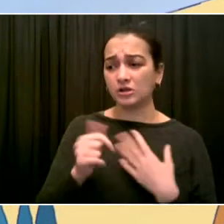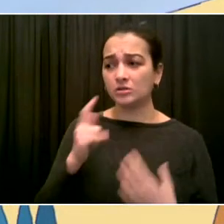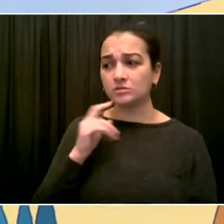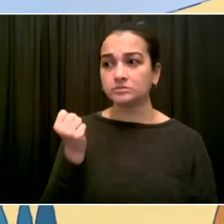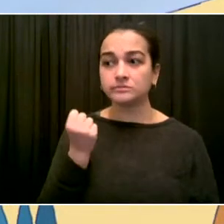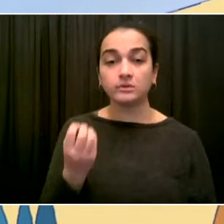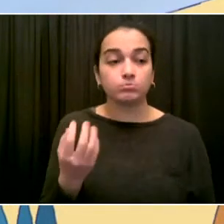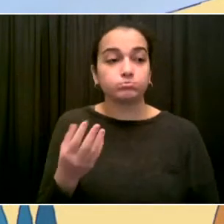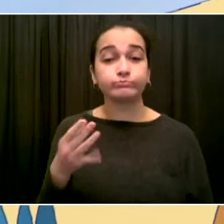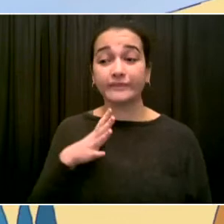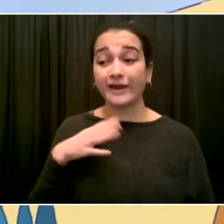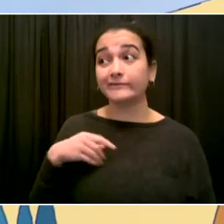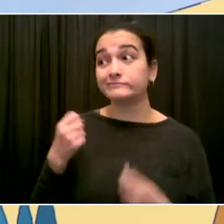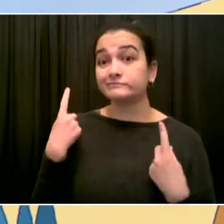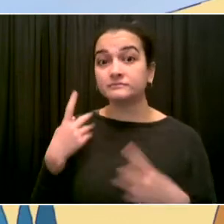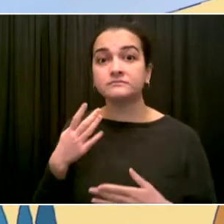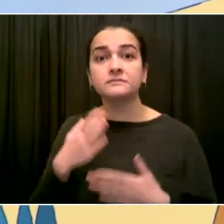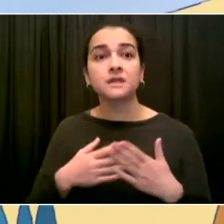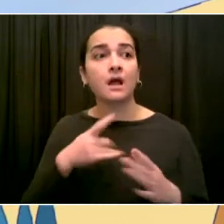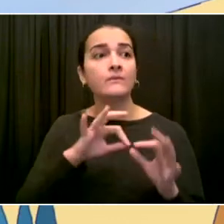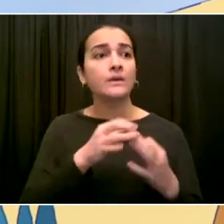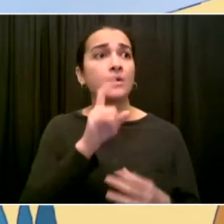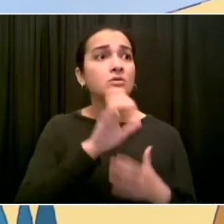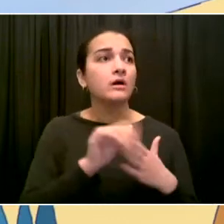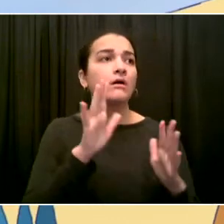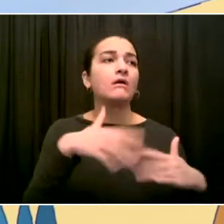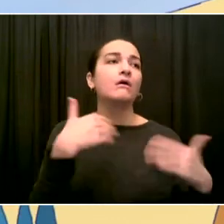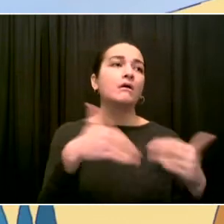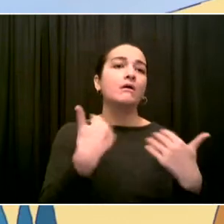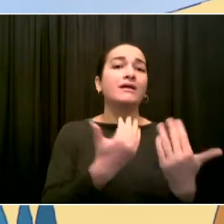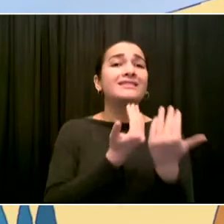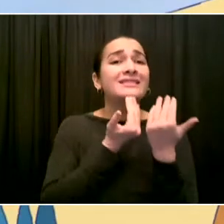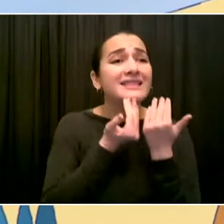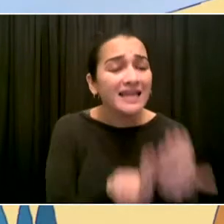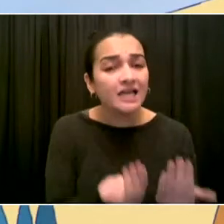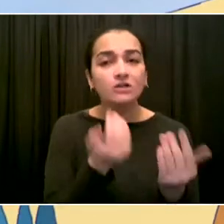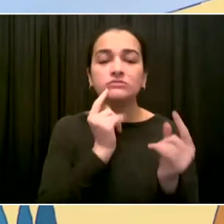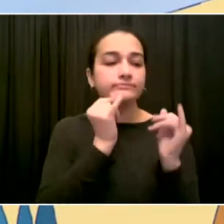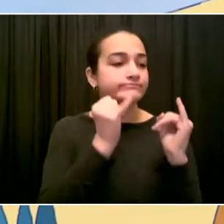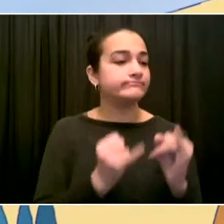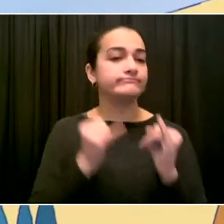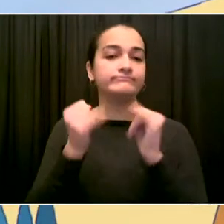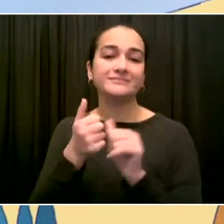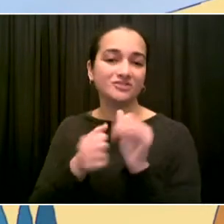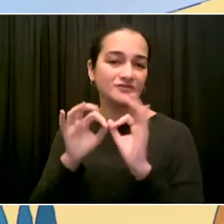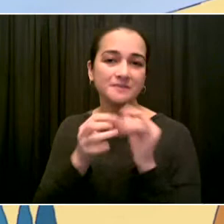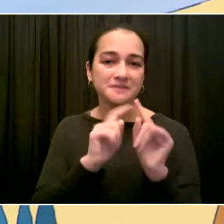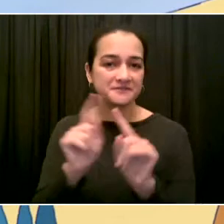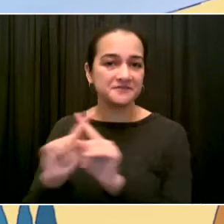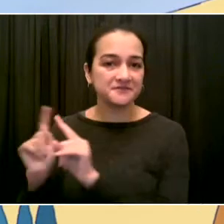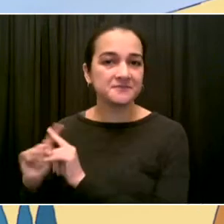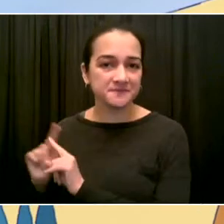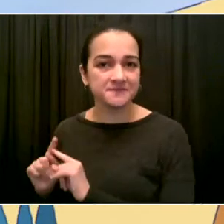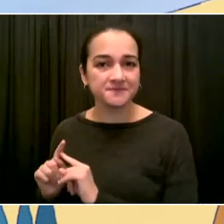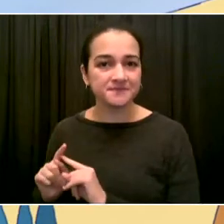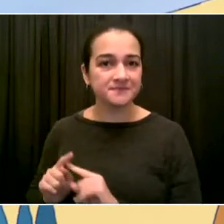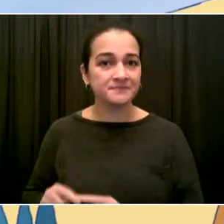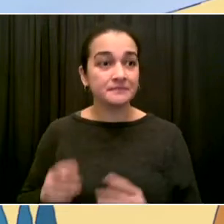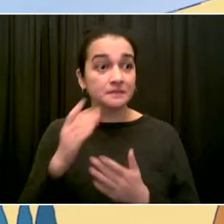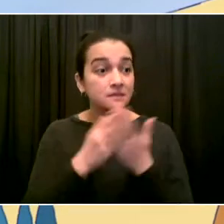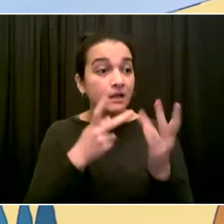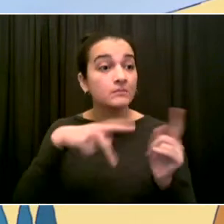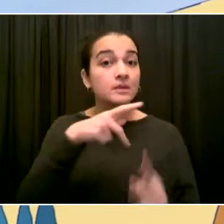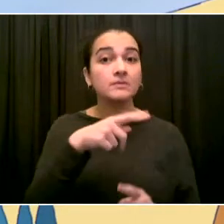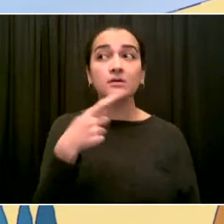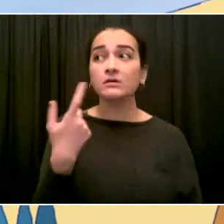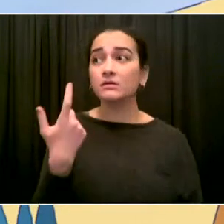come forward, get over some of the concerns they have. I'm not saying they're not valid concerns or real concerns, but a lot of people just need that extra little incentive to get